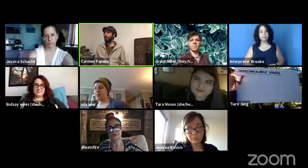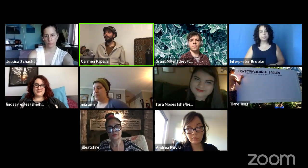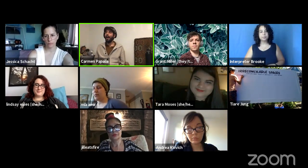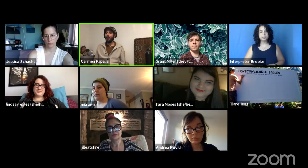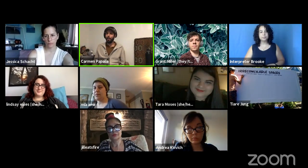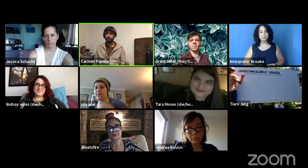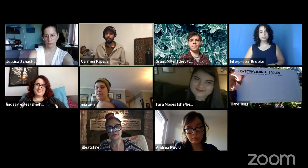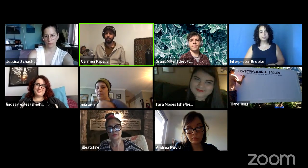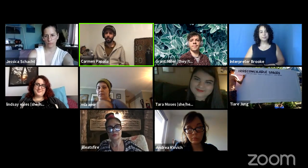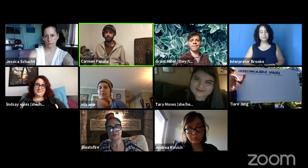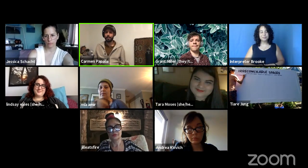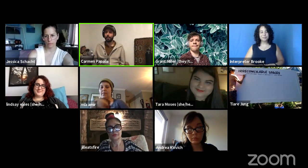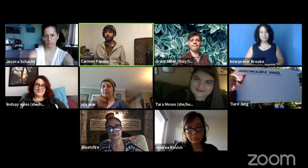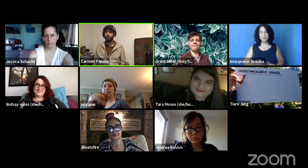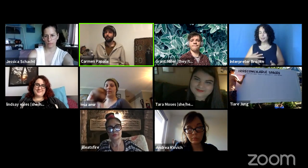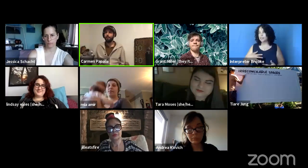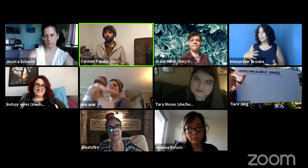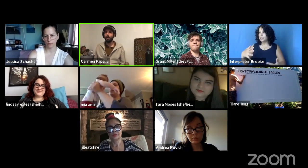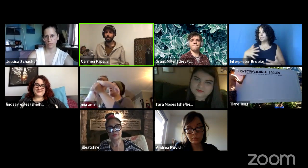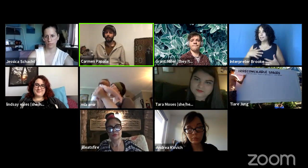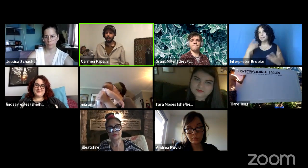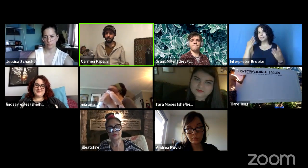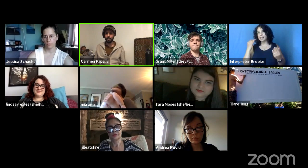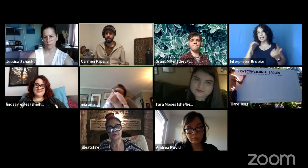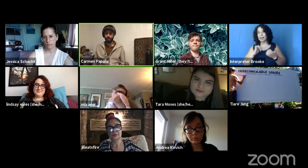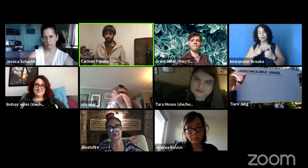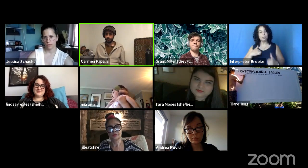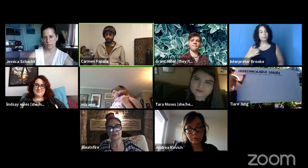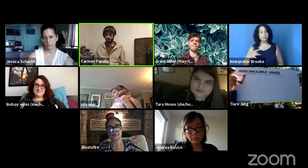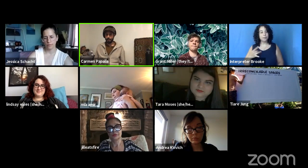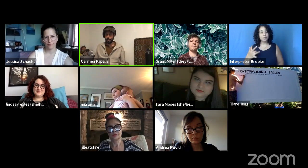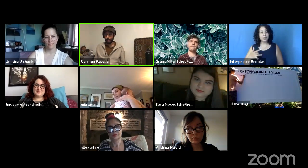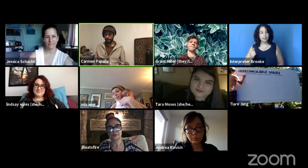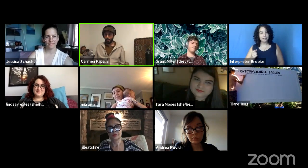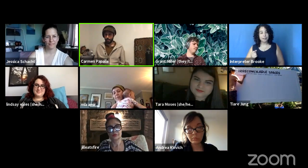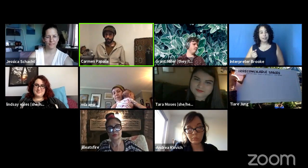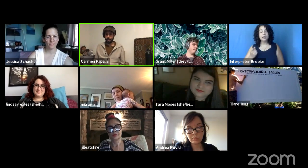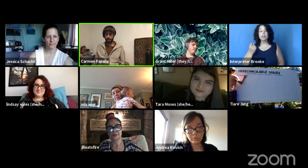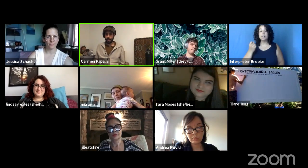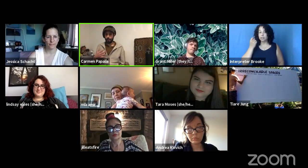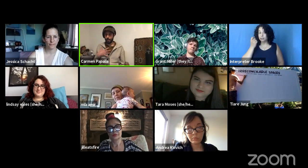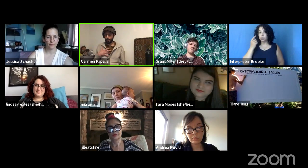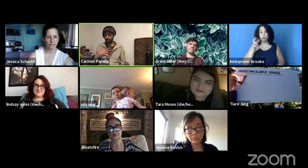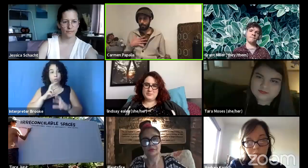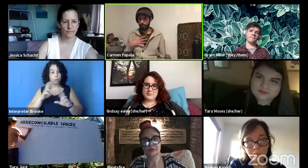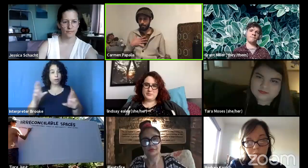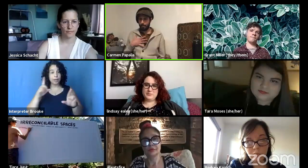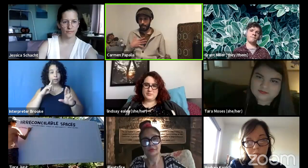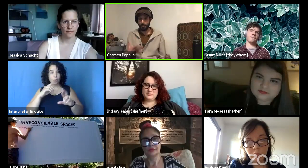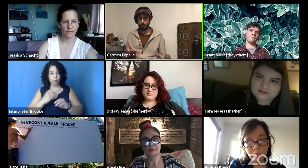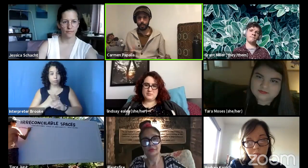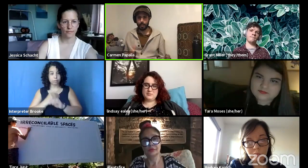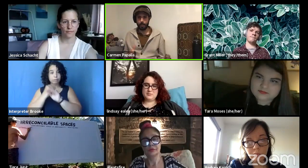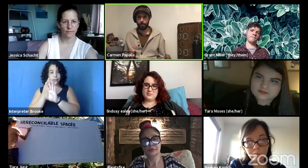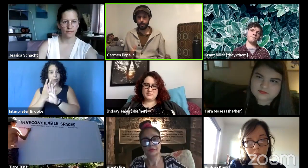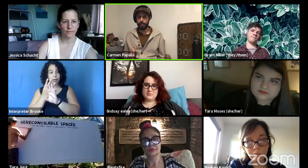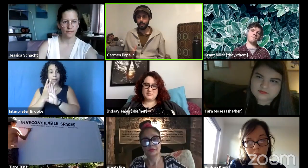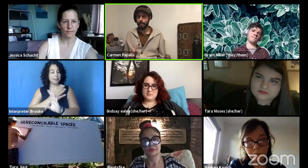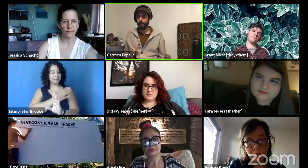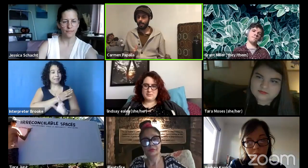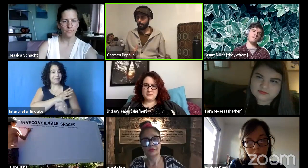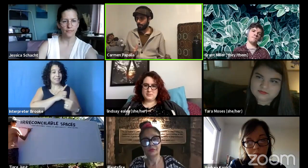It's hard how I'm feeling. So like before I logged on today, I started having a pain flare